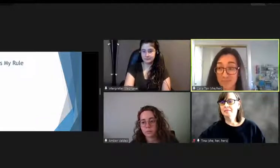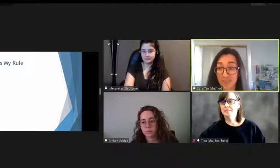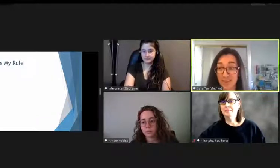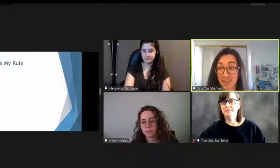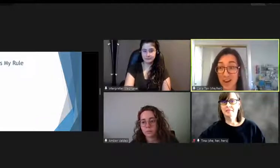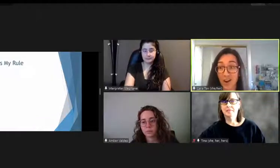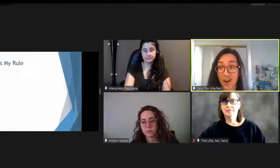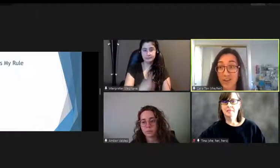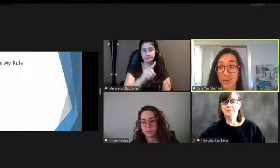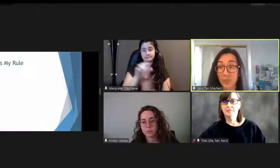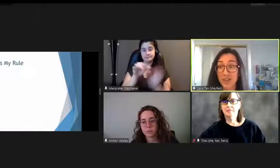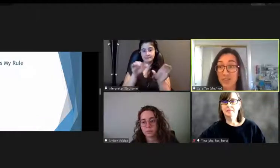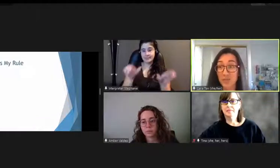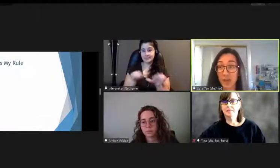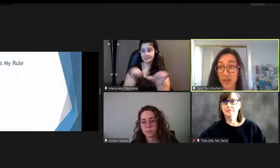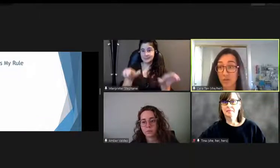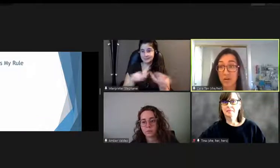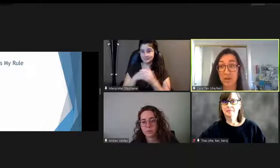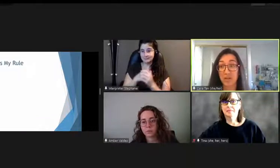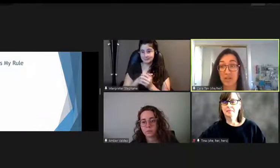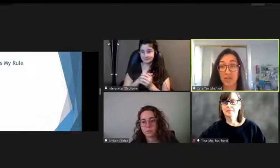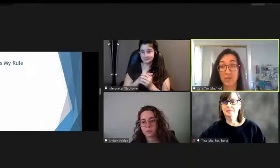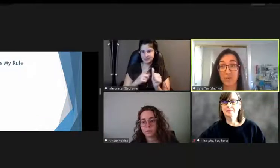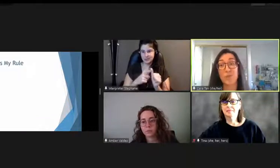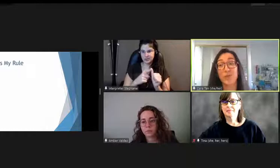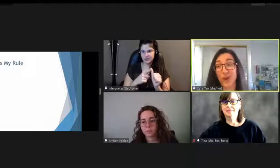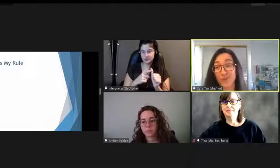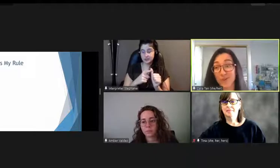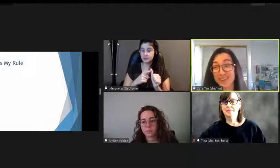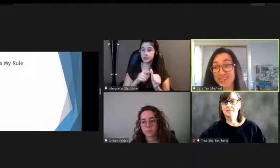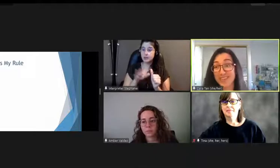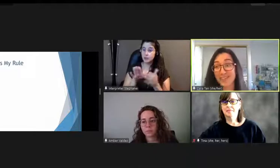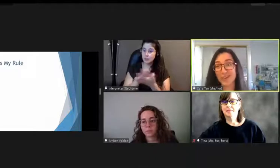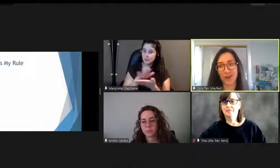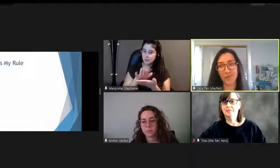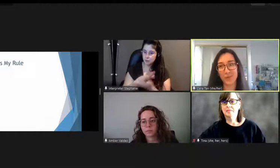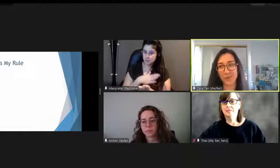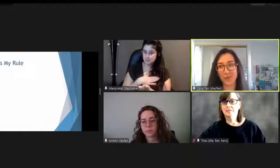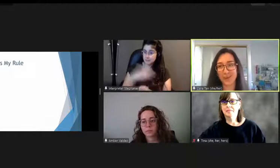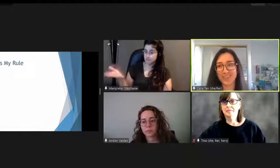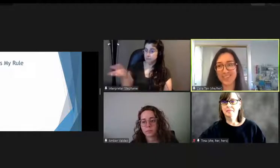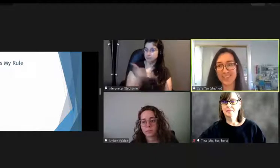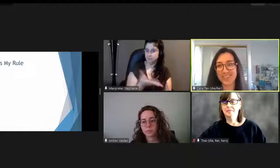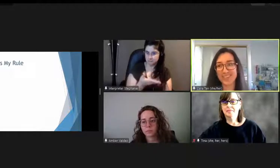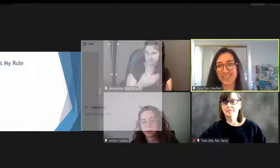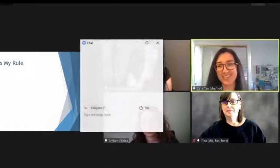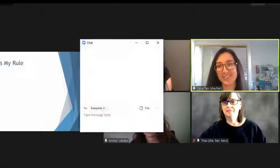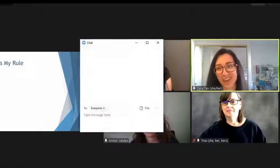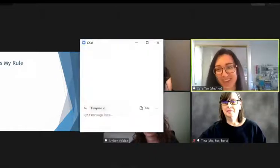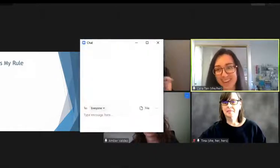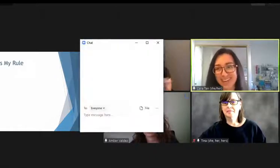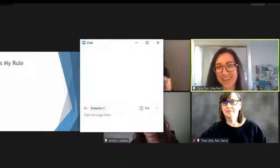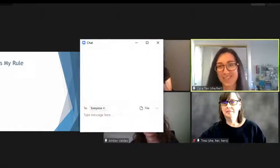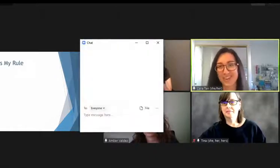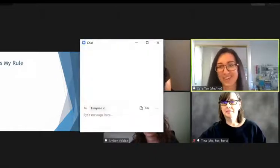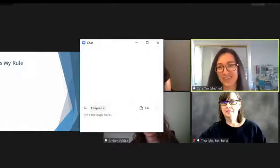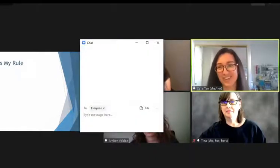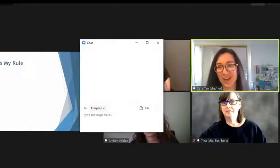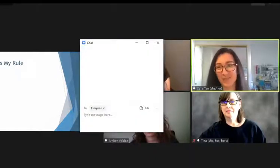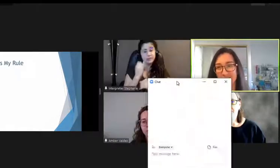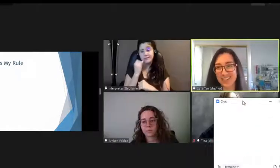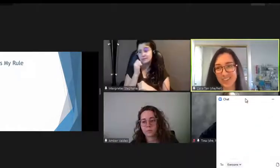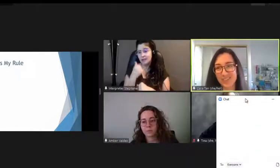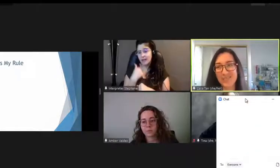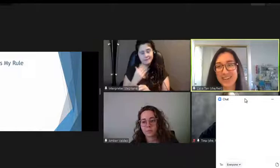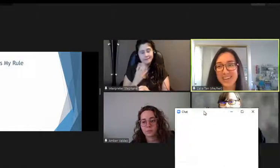activity. On your piece of paper, hopefully you have one out. If you don't have a piece of paper out, that's okay. We're going to use the